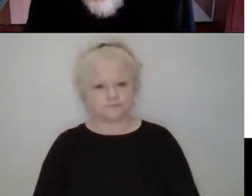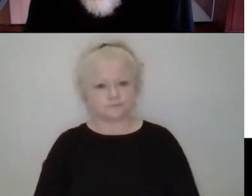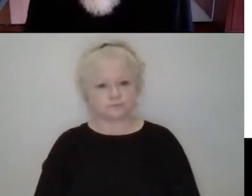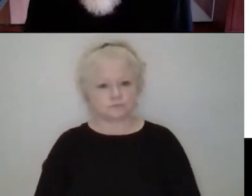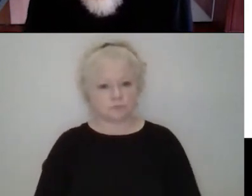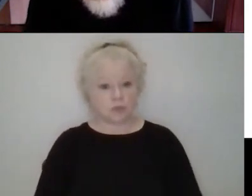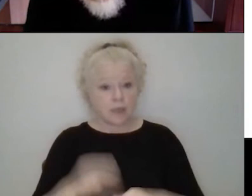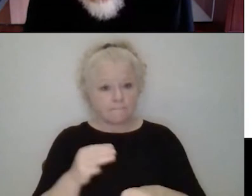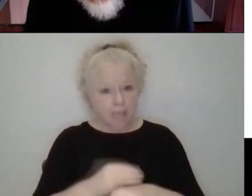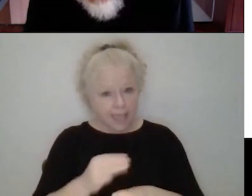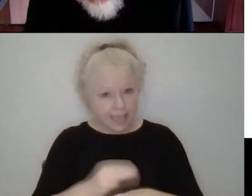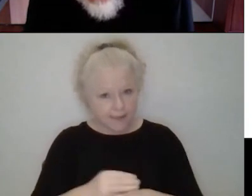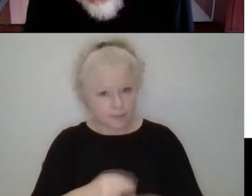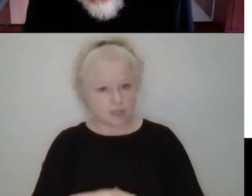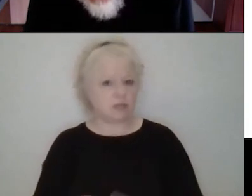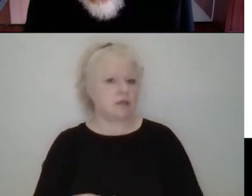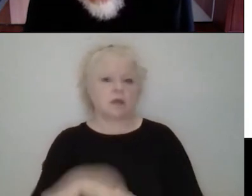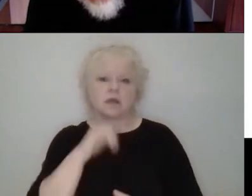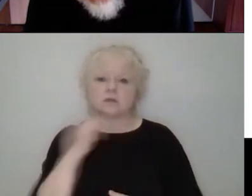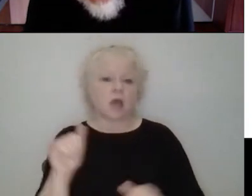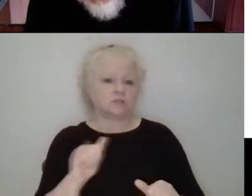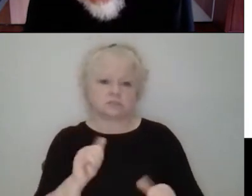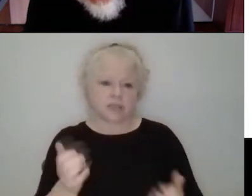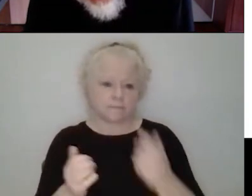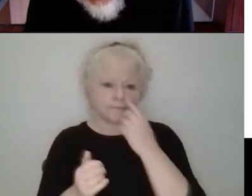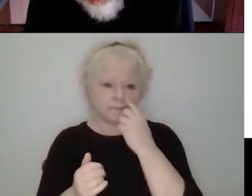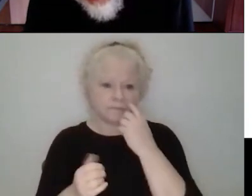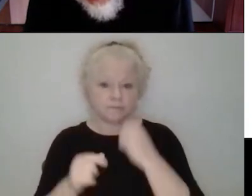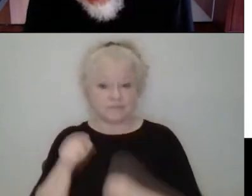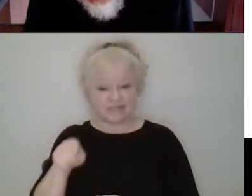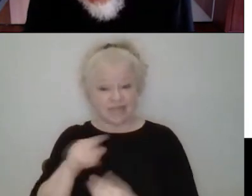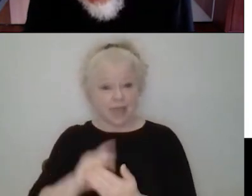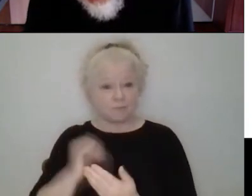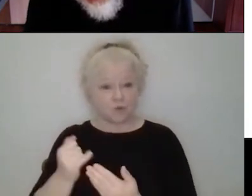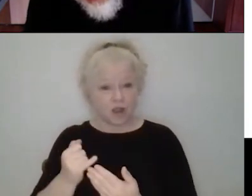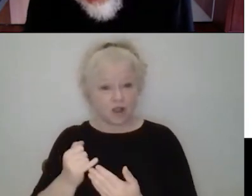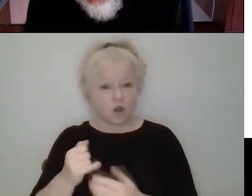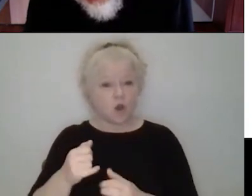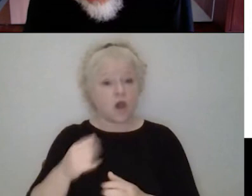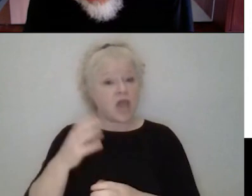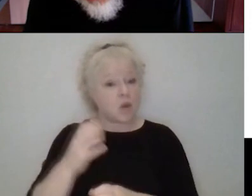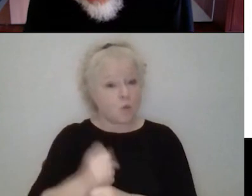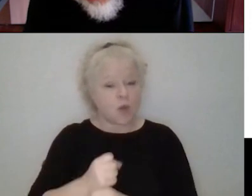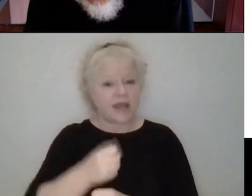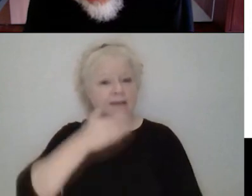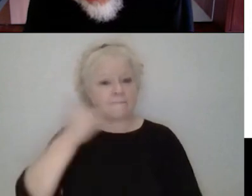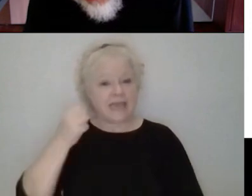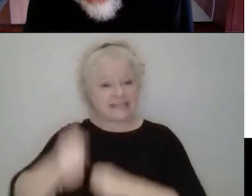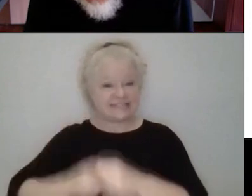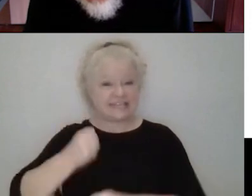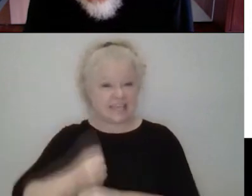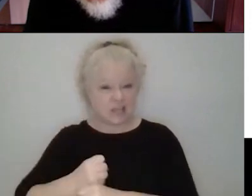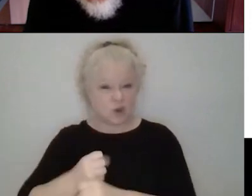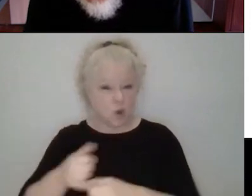in Miami, it's not the same. First of all, that project won a Best of Year award and also made the cover of